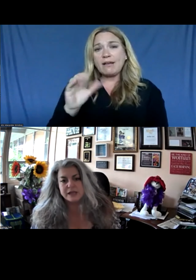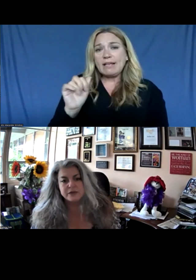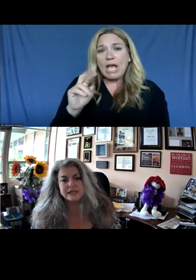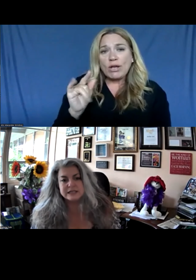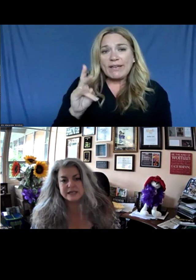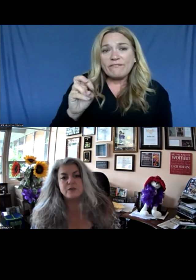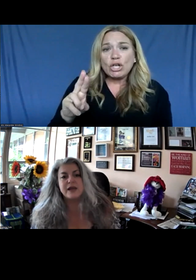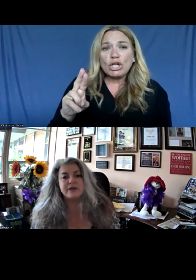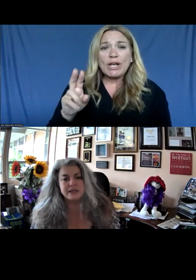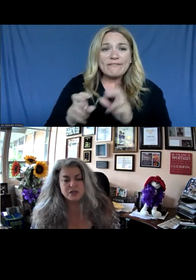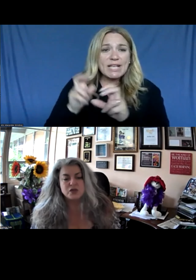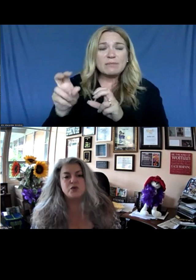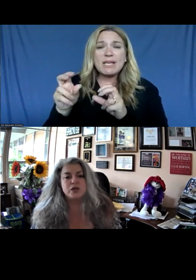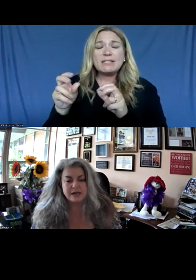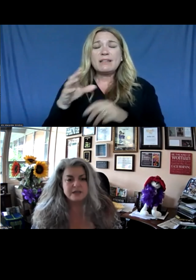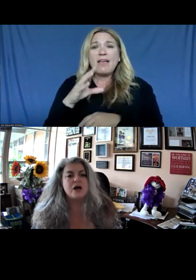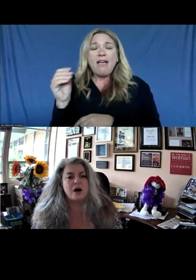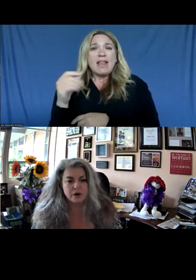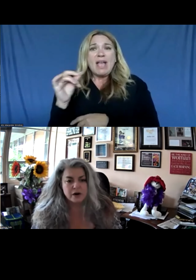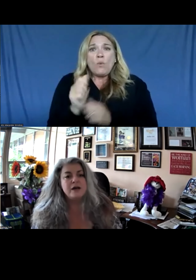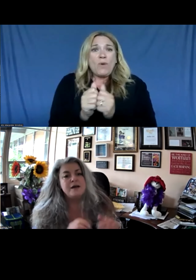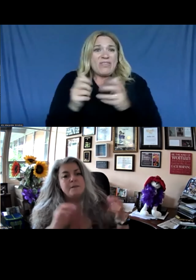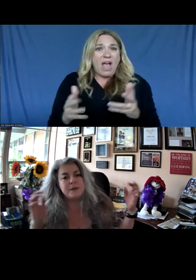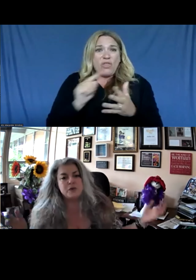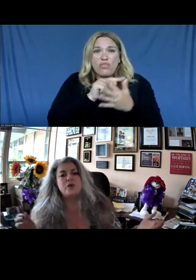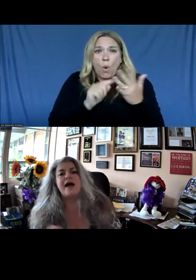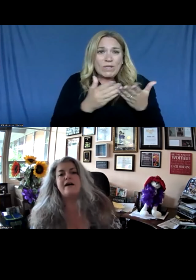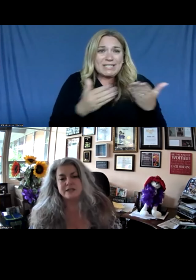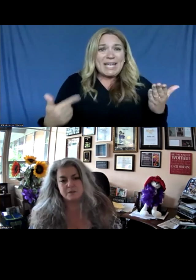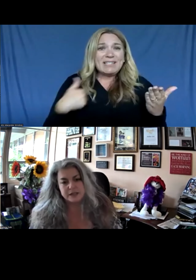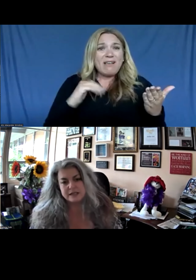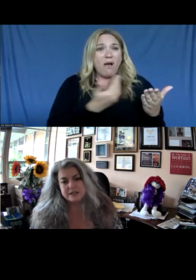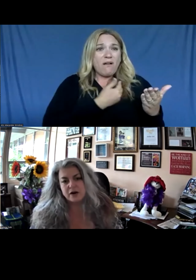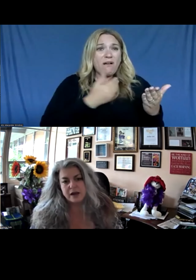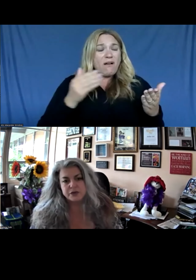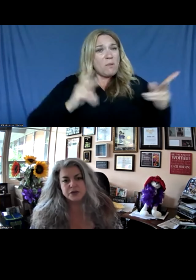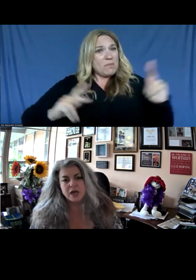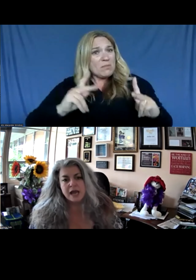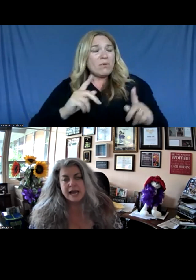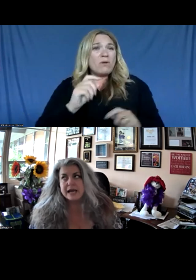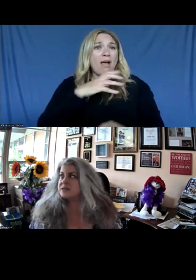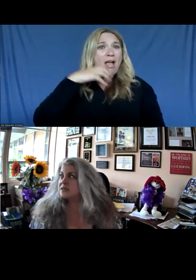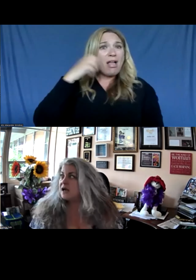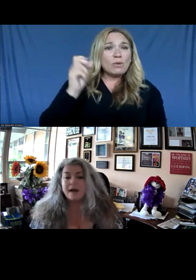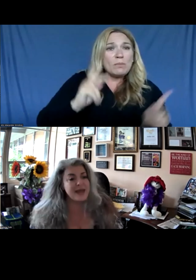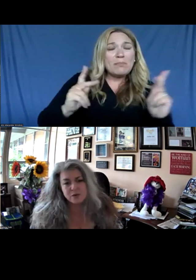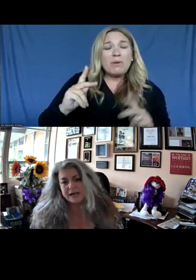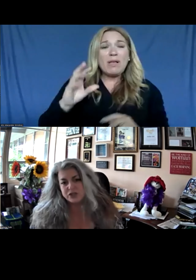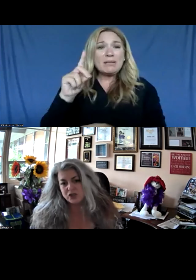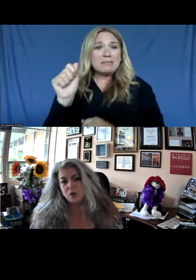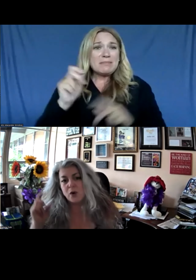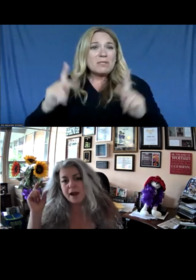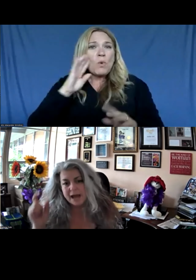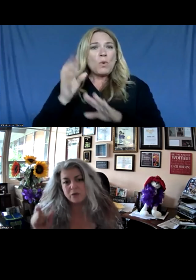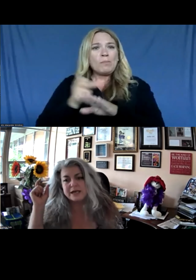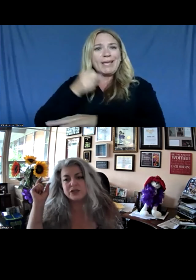investment. Without these things, we have institutionalized our people who have disabilities and our elders. And I'm